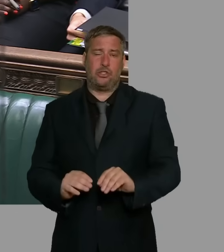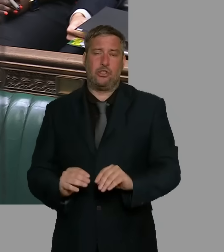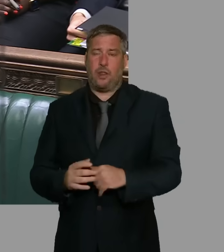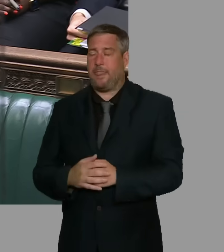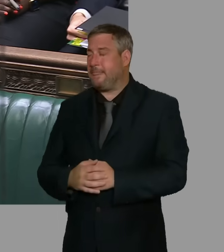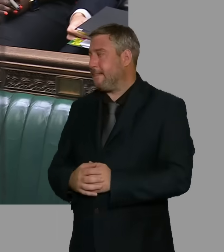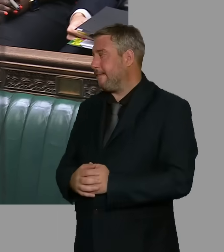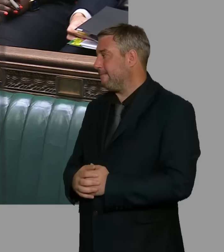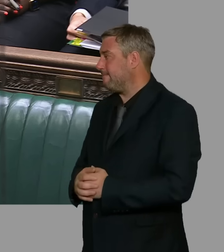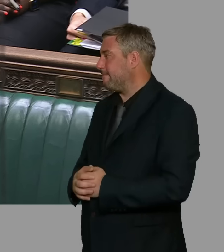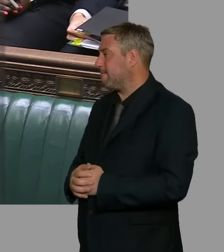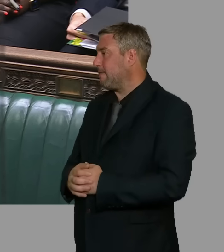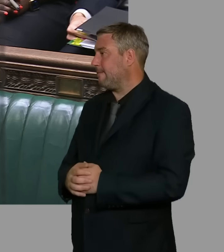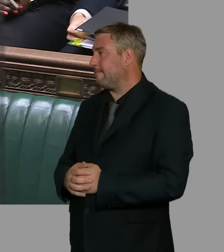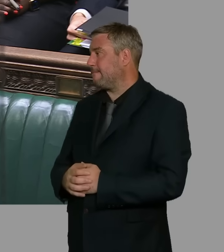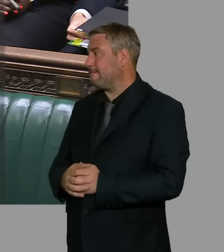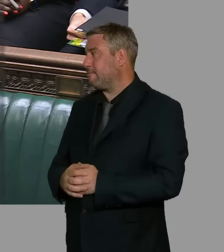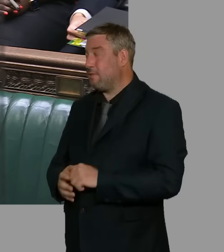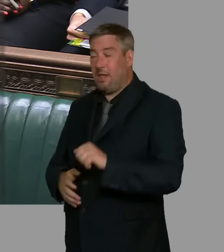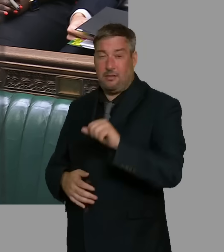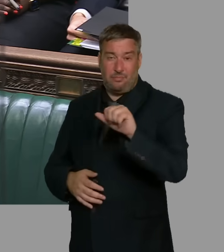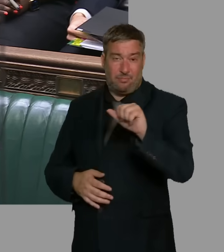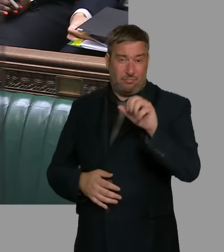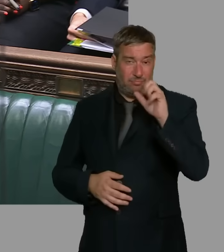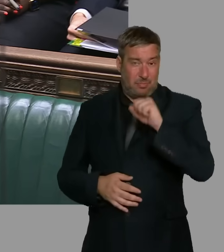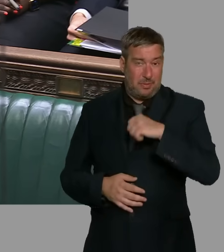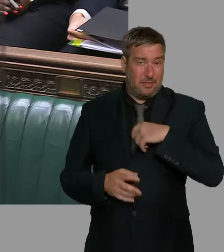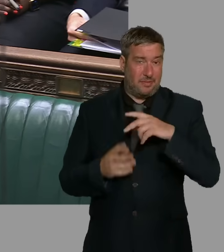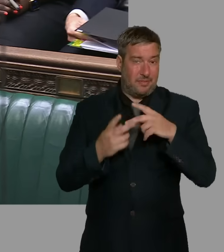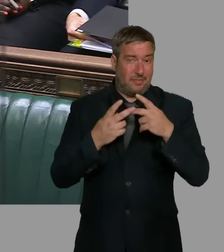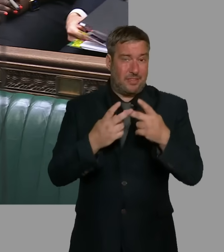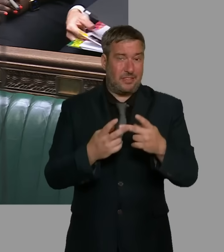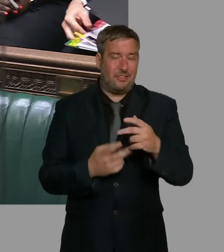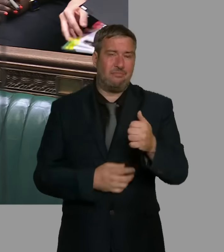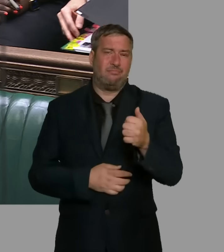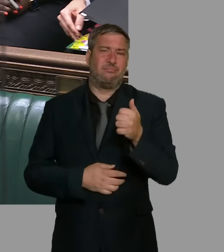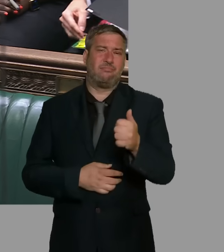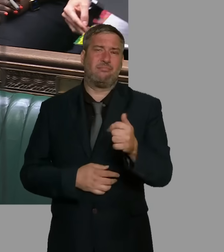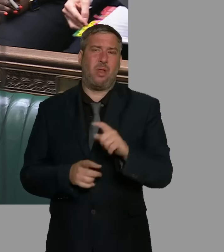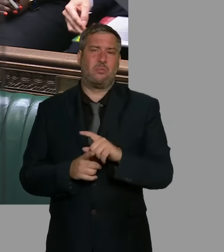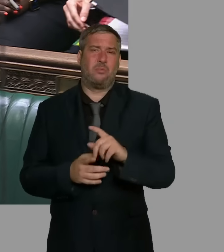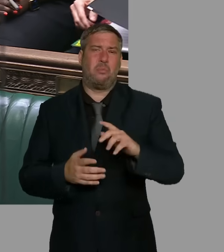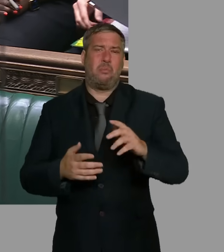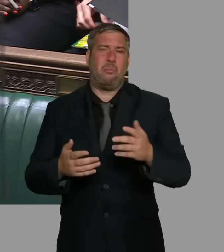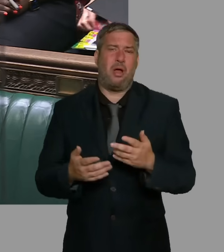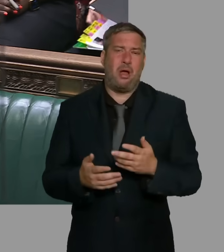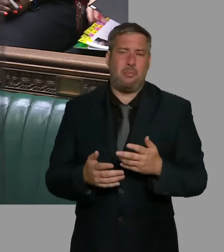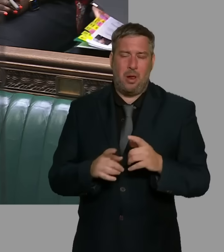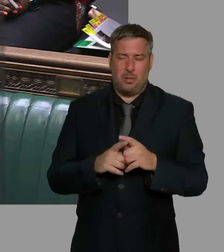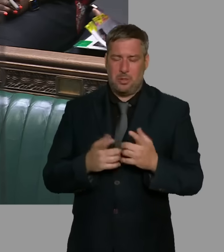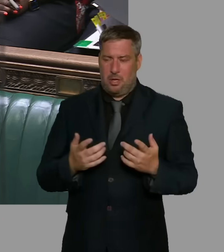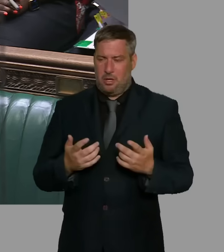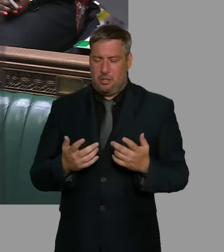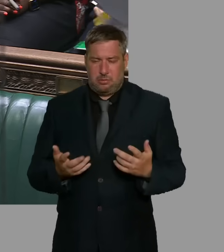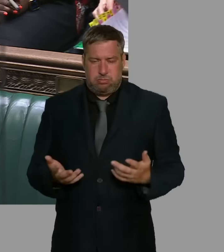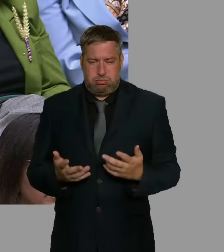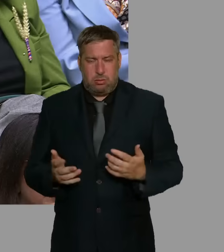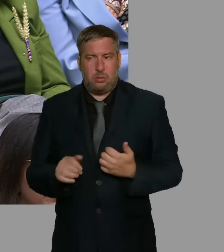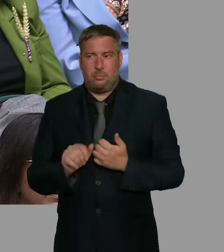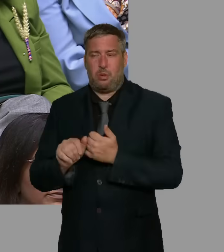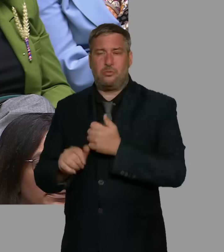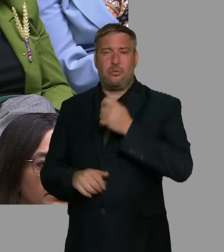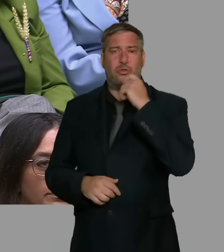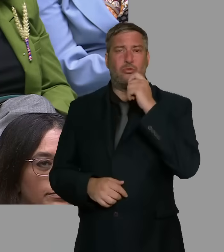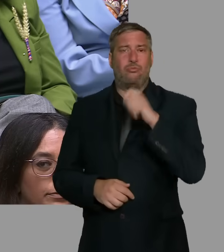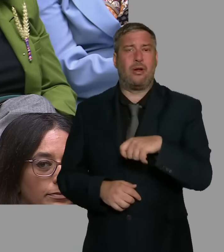remains unwavering. And the attack last night in Poland shows that Putin's belief that he can somehow act with